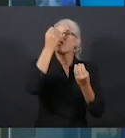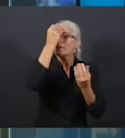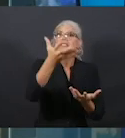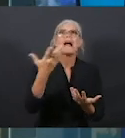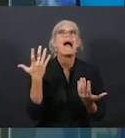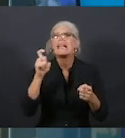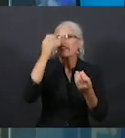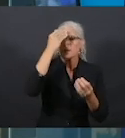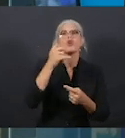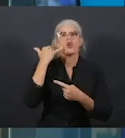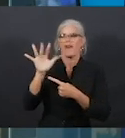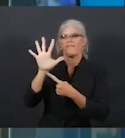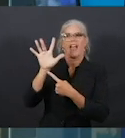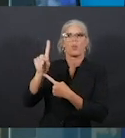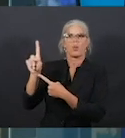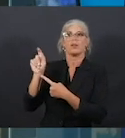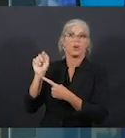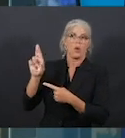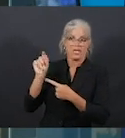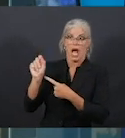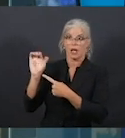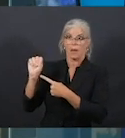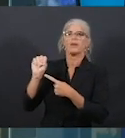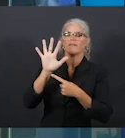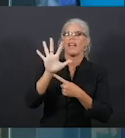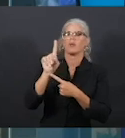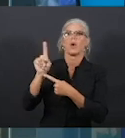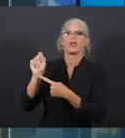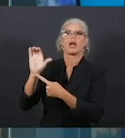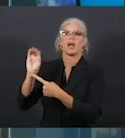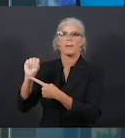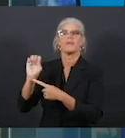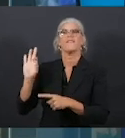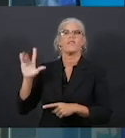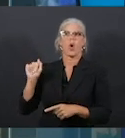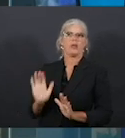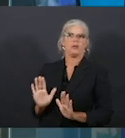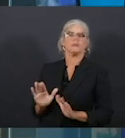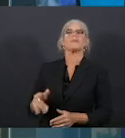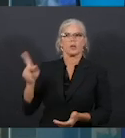go. All of our closures, all of the impacts to roadways will be published on